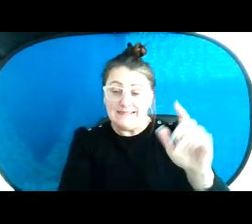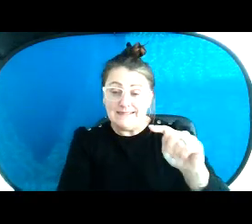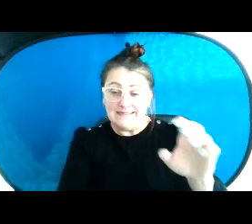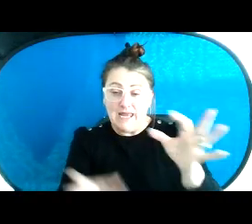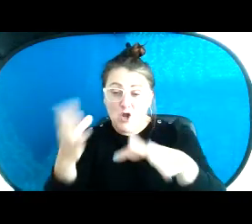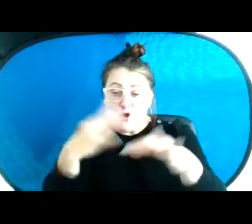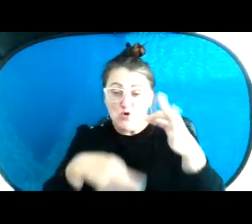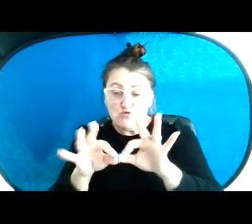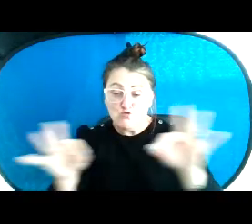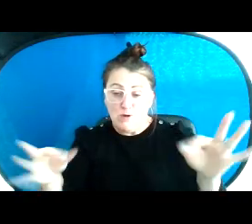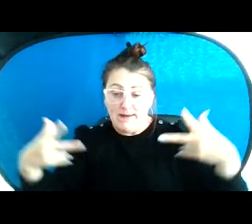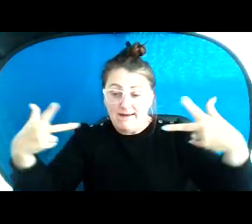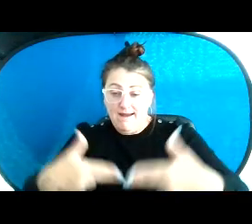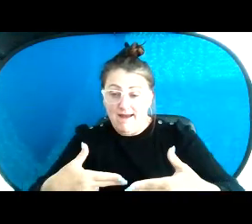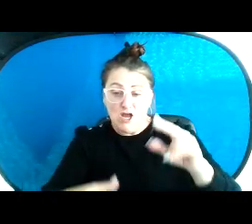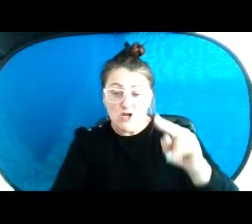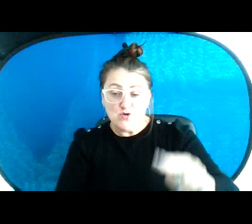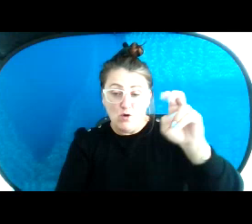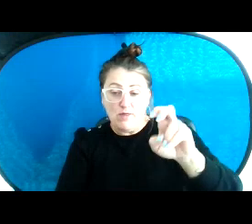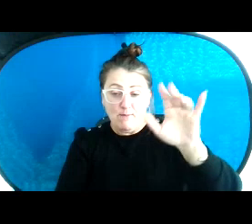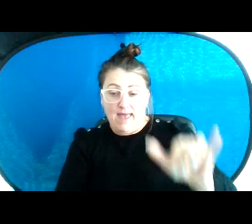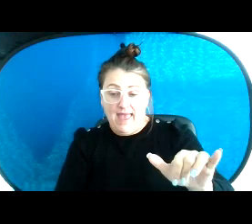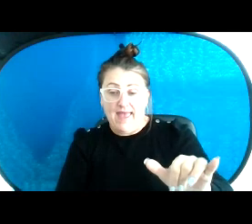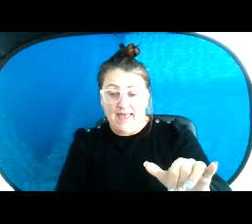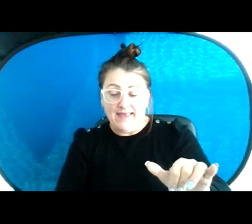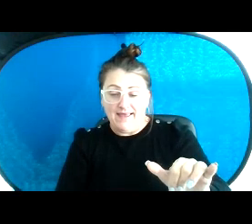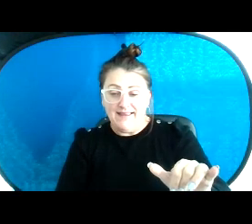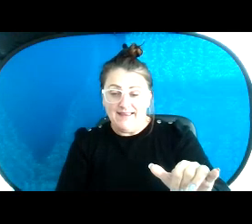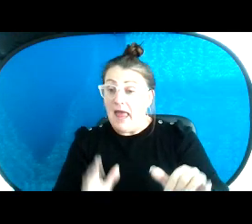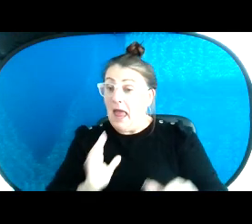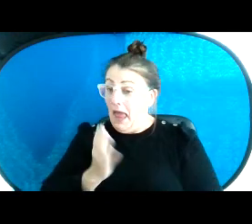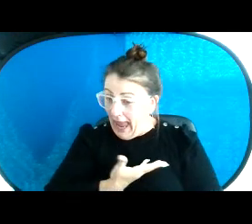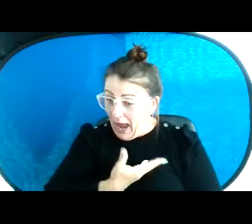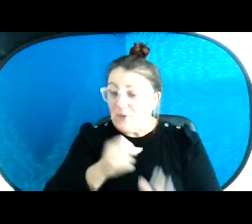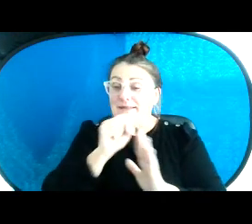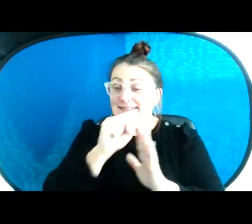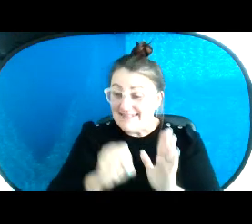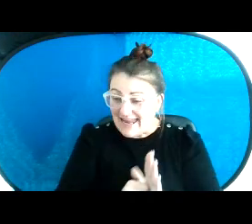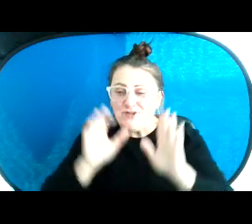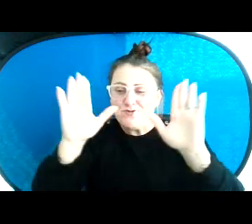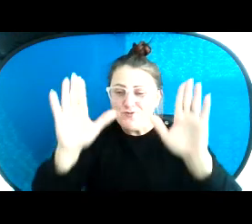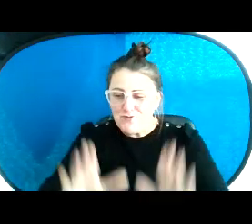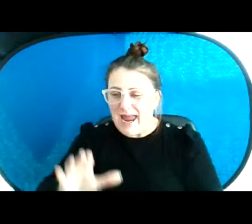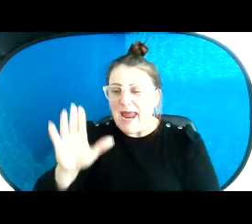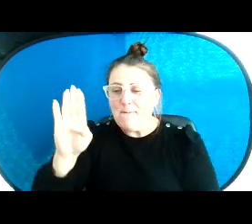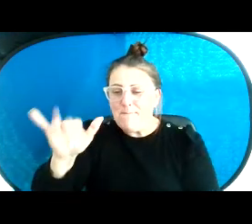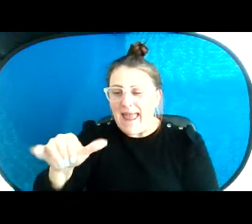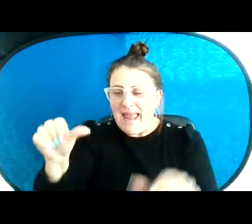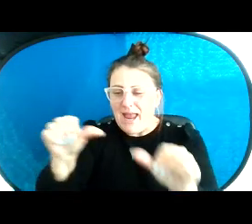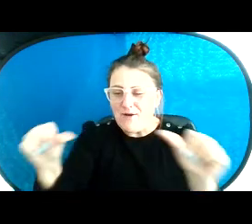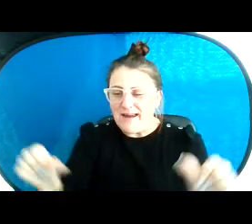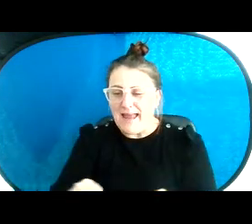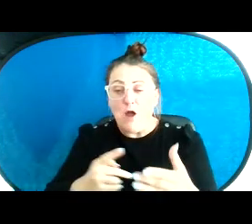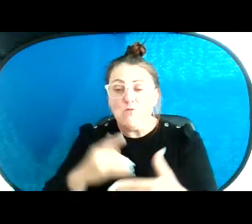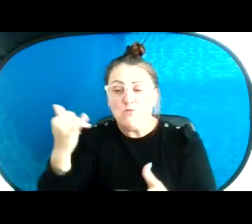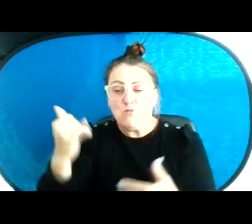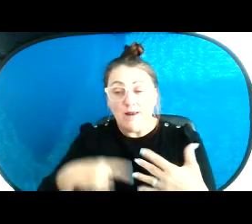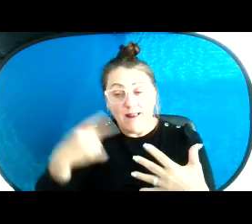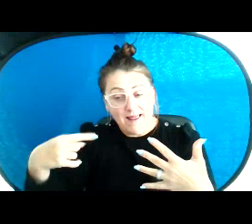Bay of our great Bay Area, our state's great Bay Area. The project is multimodal and will enhance